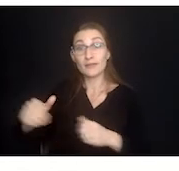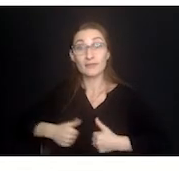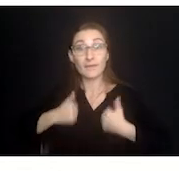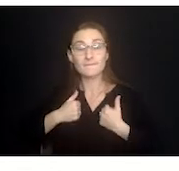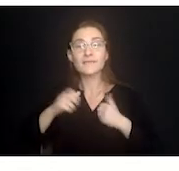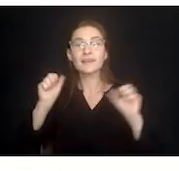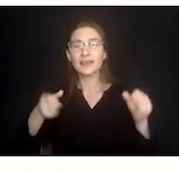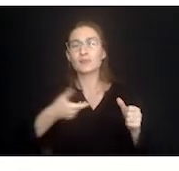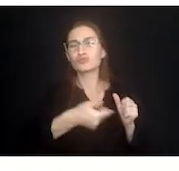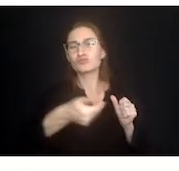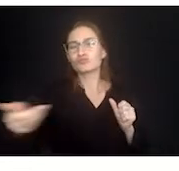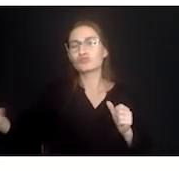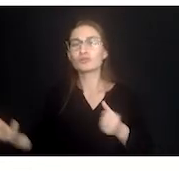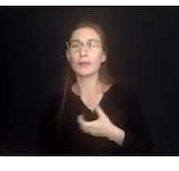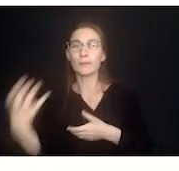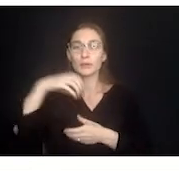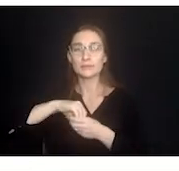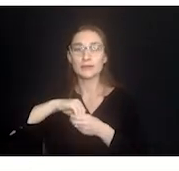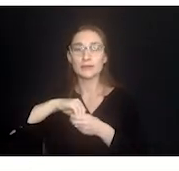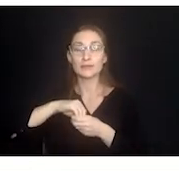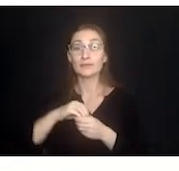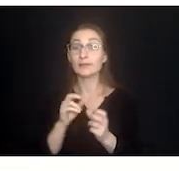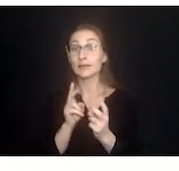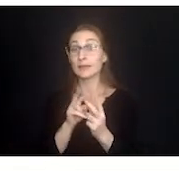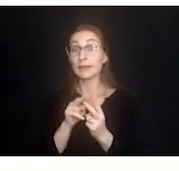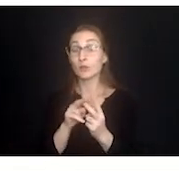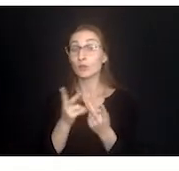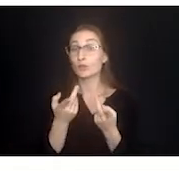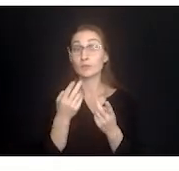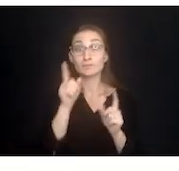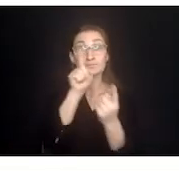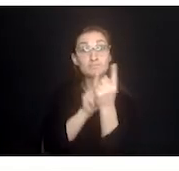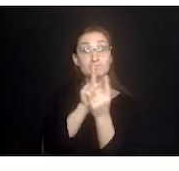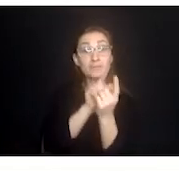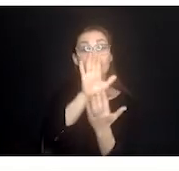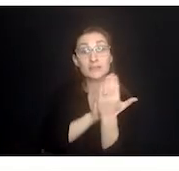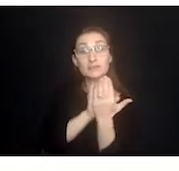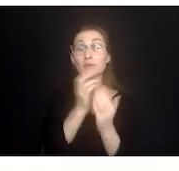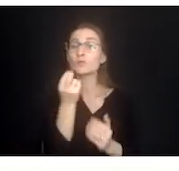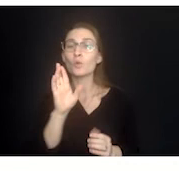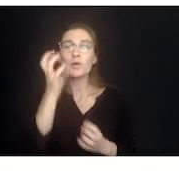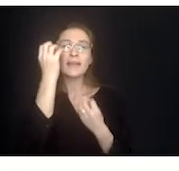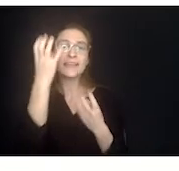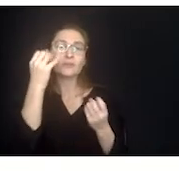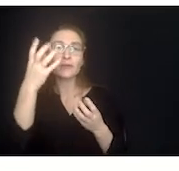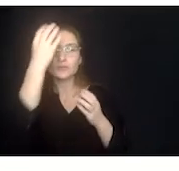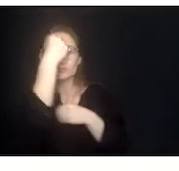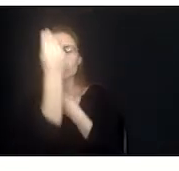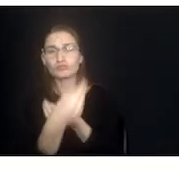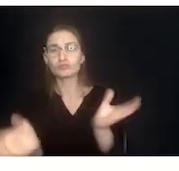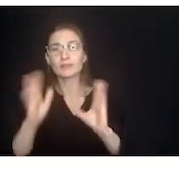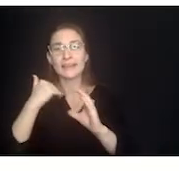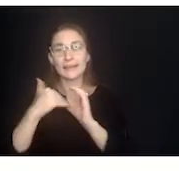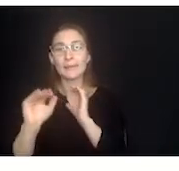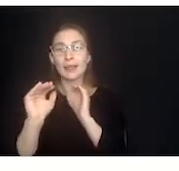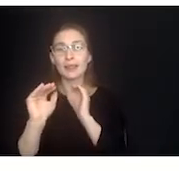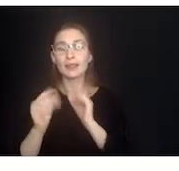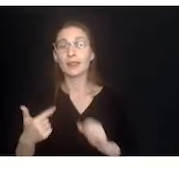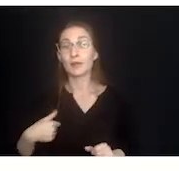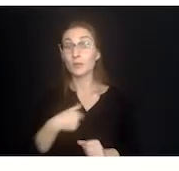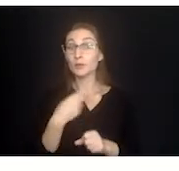behavior team and anyone involved in Richie's life is invited to participate either in person or participate by contributing information by